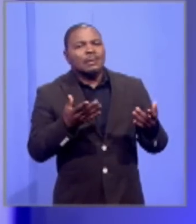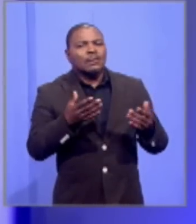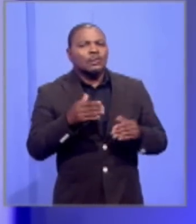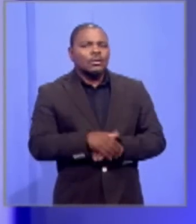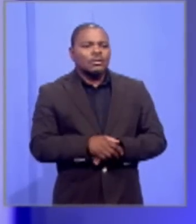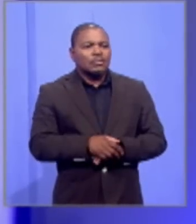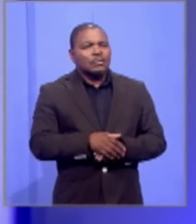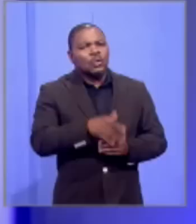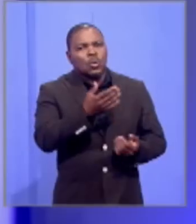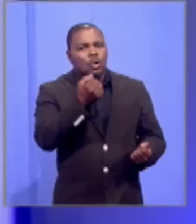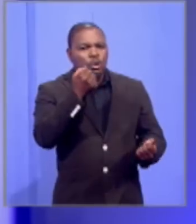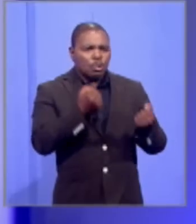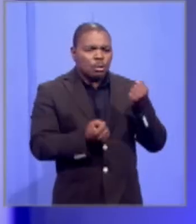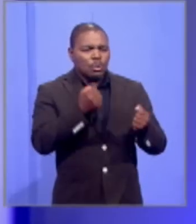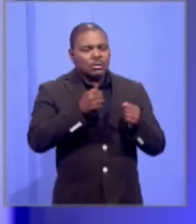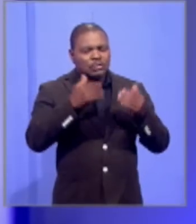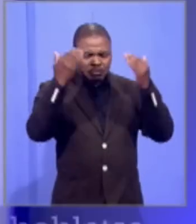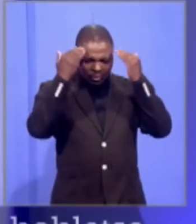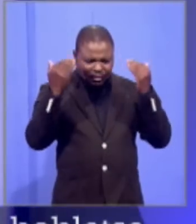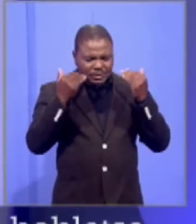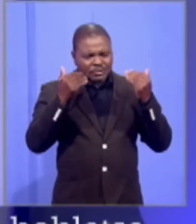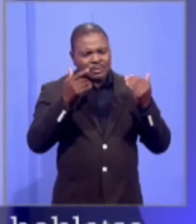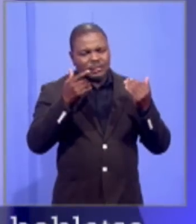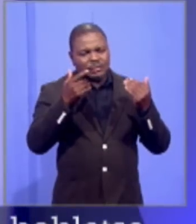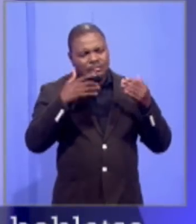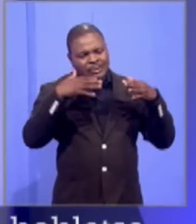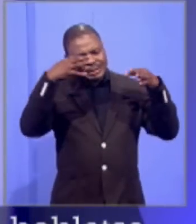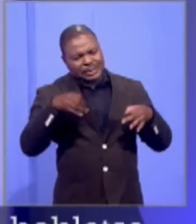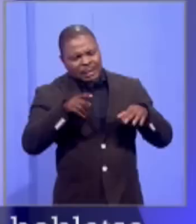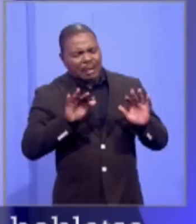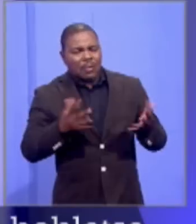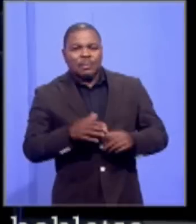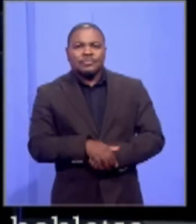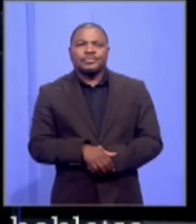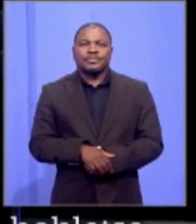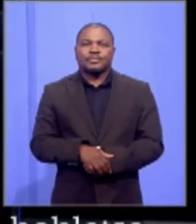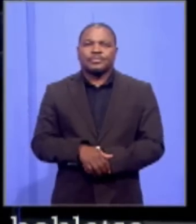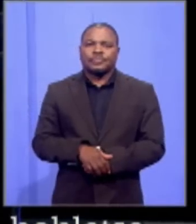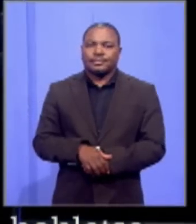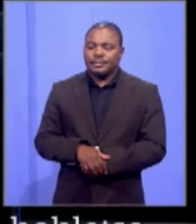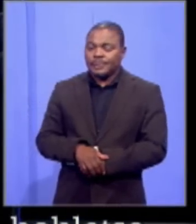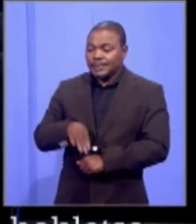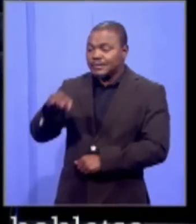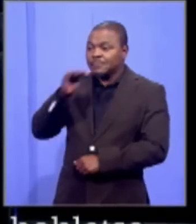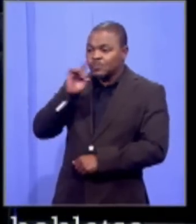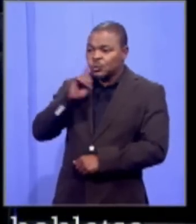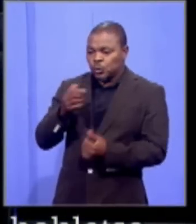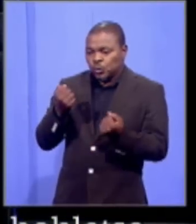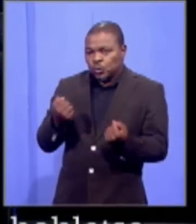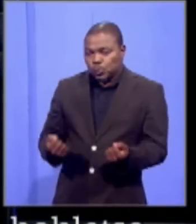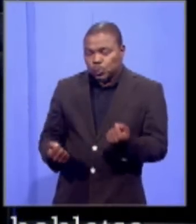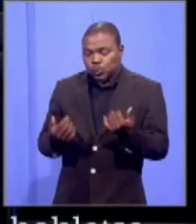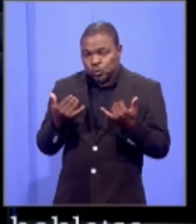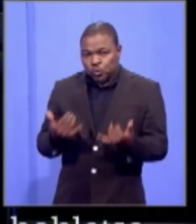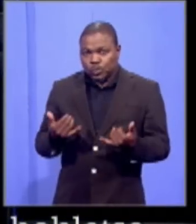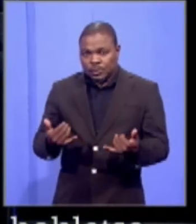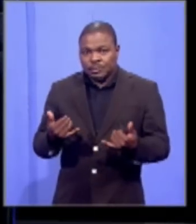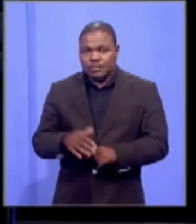ba moahlodi o fihlelletše bjang sephetho se. Se se bolela gore le kgone gore fihlile bofelong